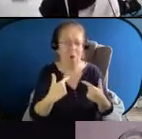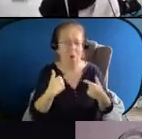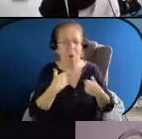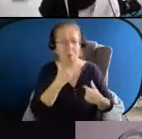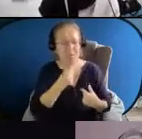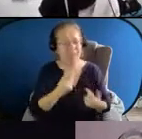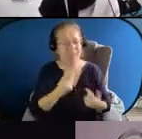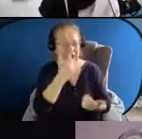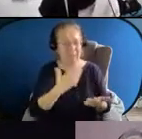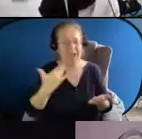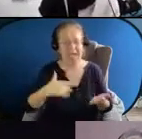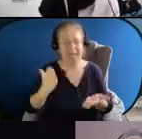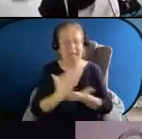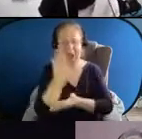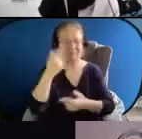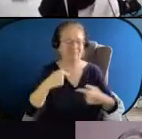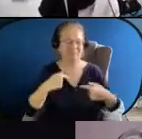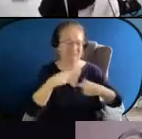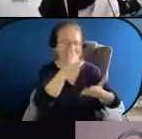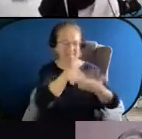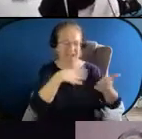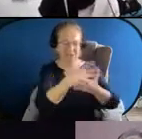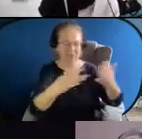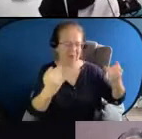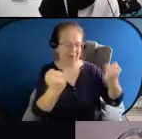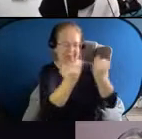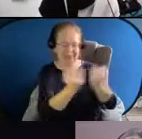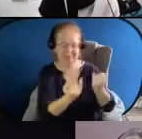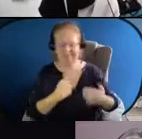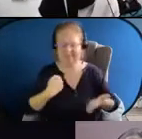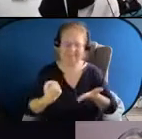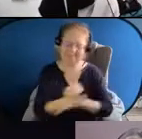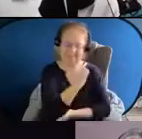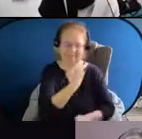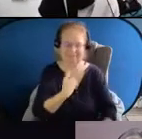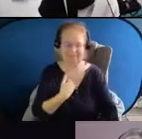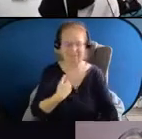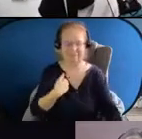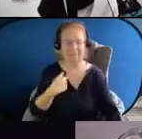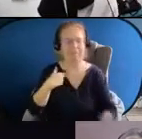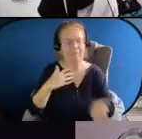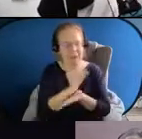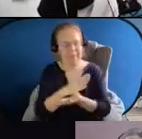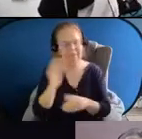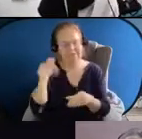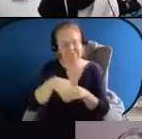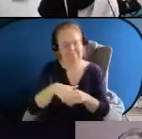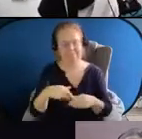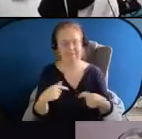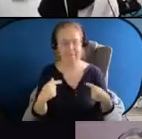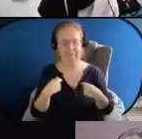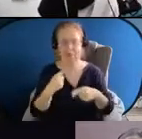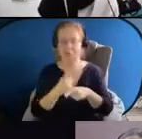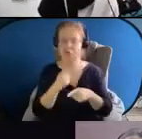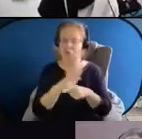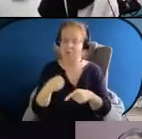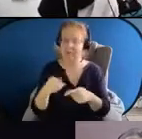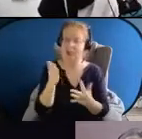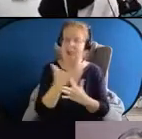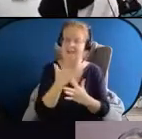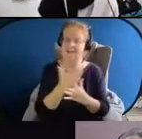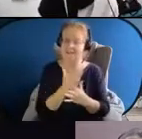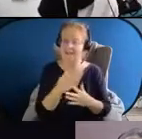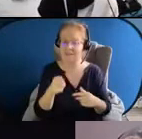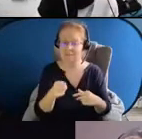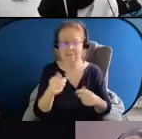of it live. Unfortunately, schedules as they are kind of keeps me from doing that. But I'm grateful to be part of this, because talking about accessibility and certainly